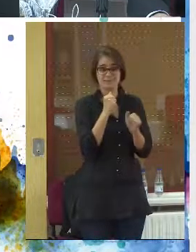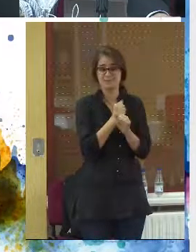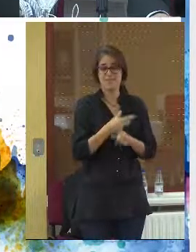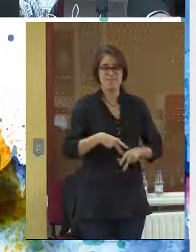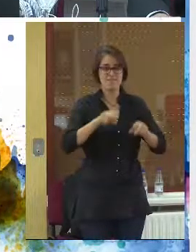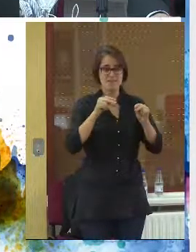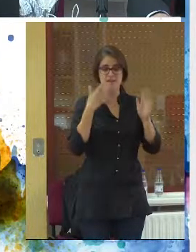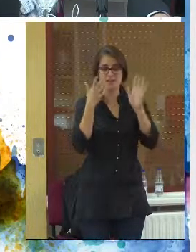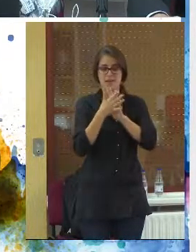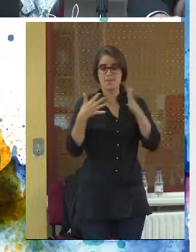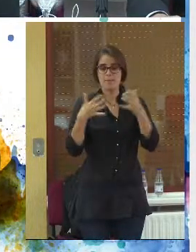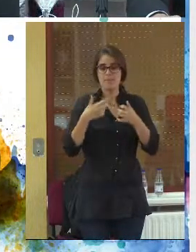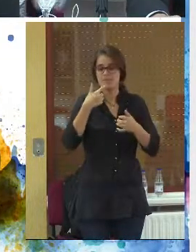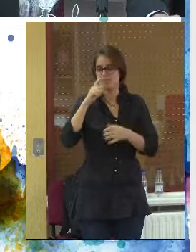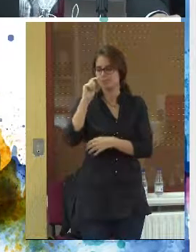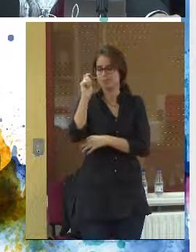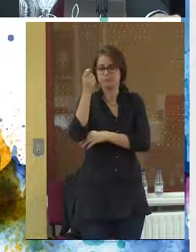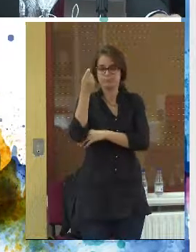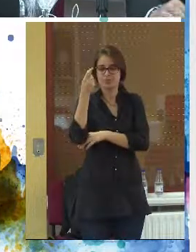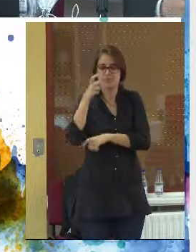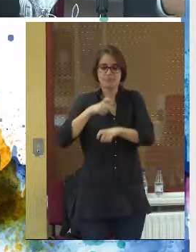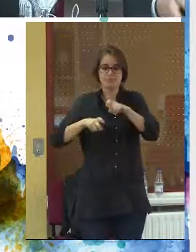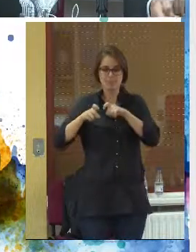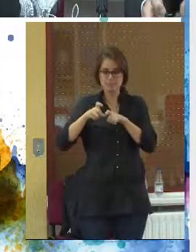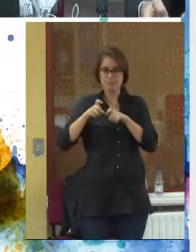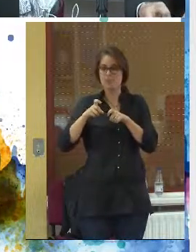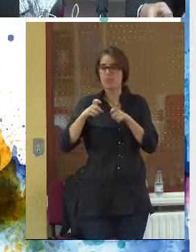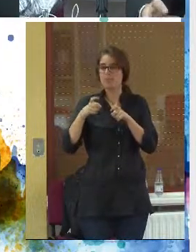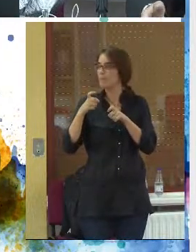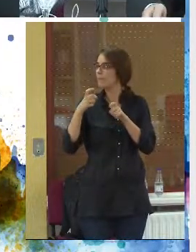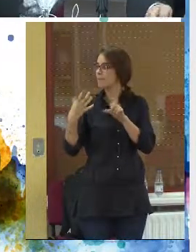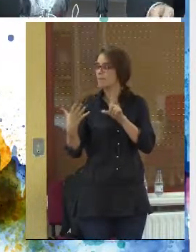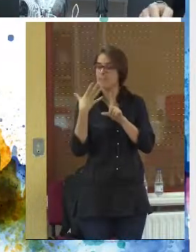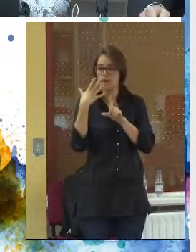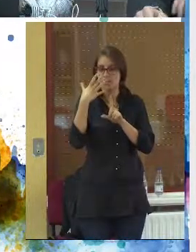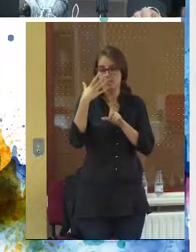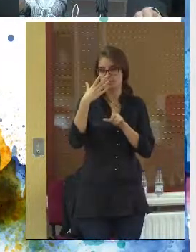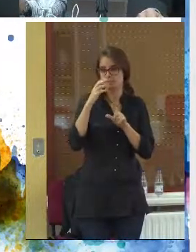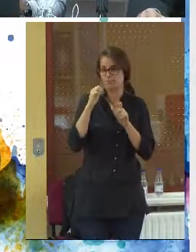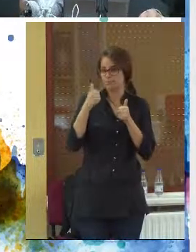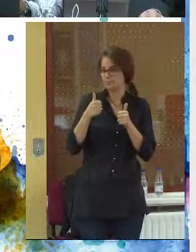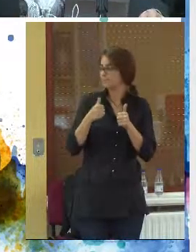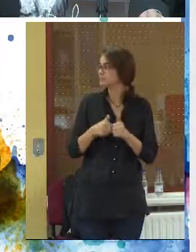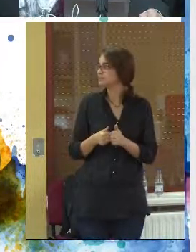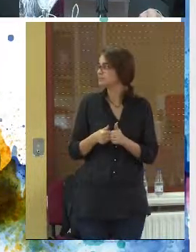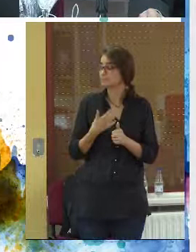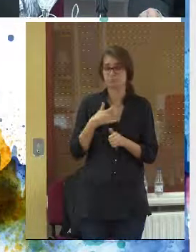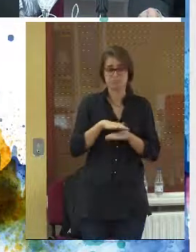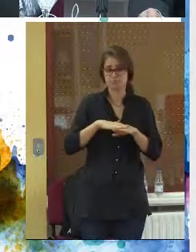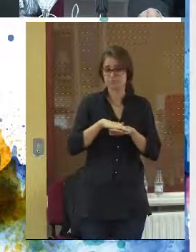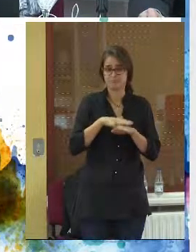completed the task, and well done will appear on the screen. You go back to the home menu.